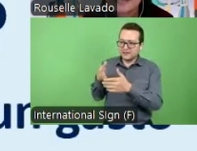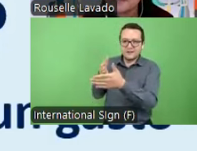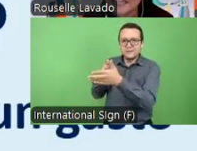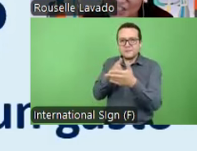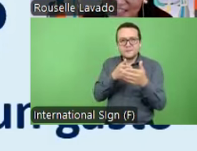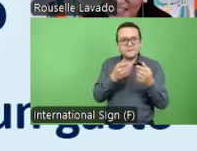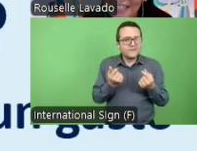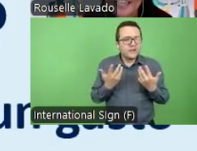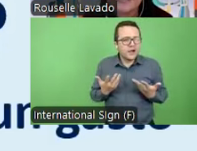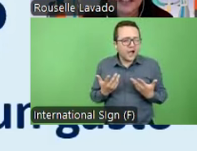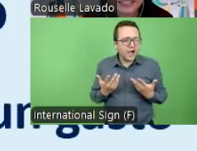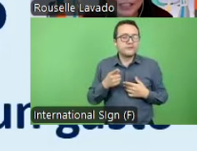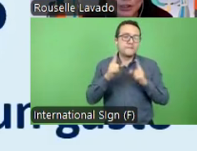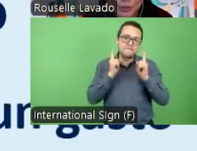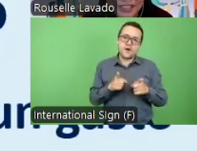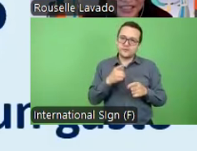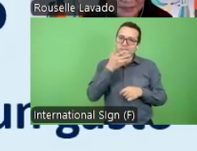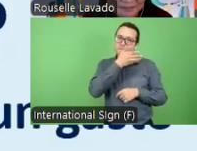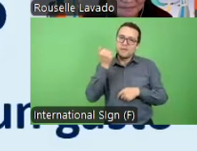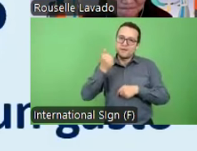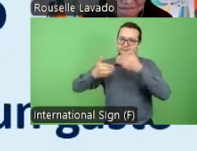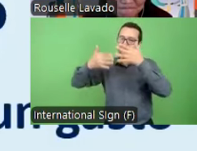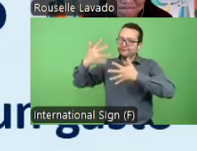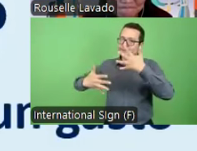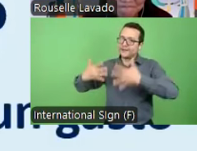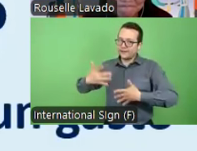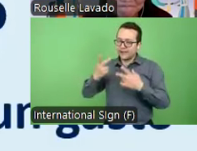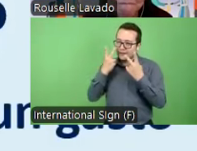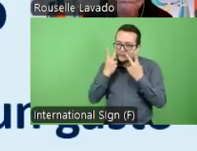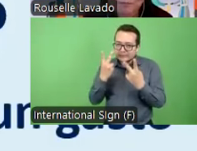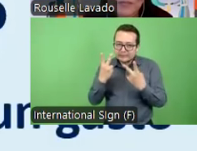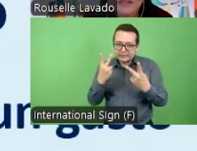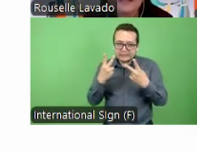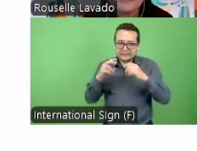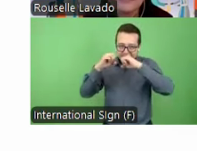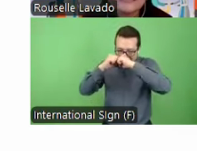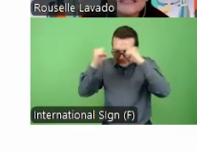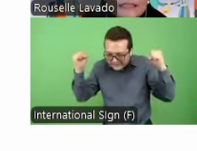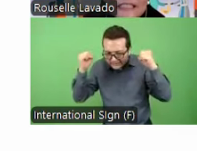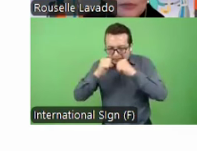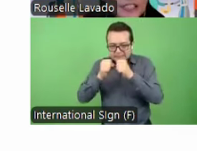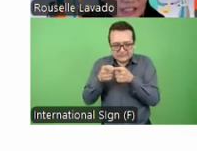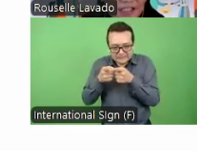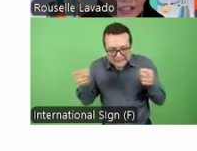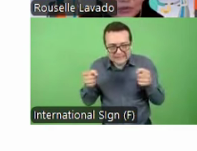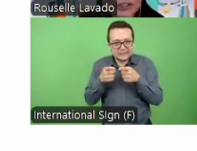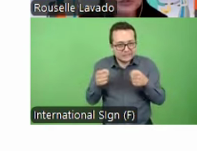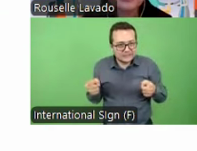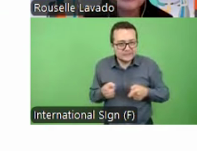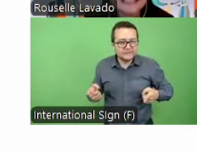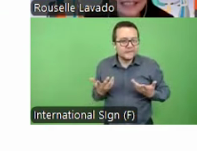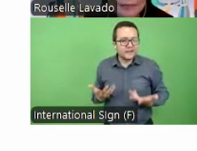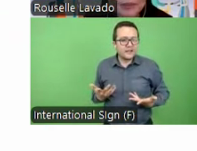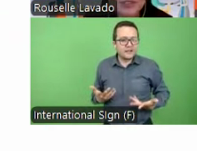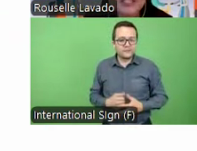strengthening PHC and advancing UHC. This brings us to the